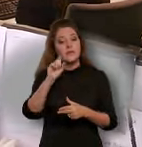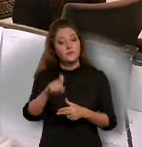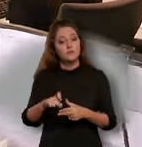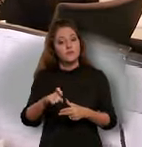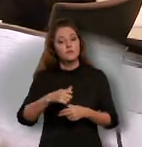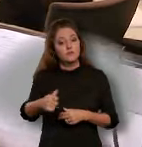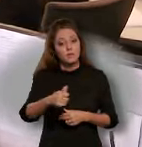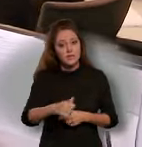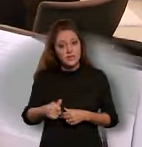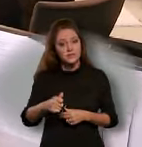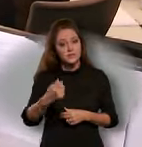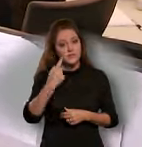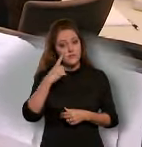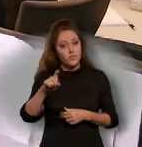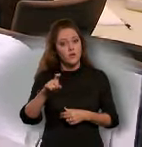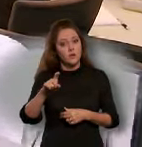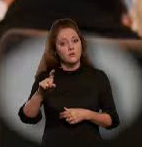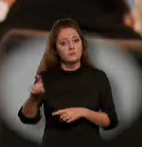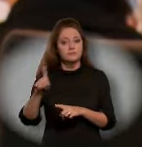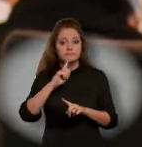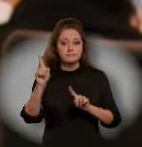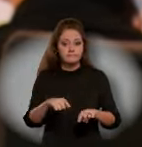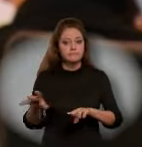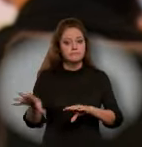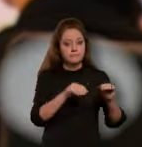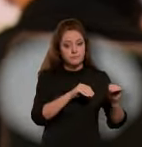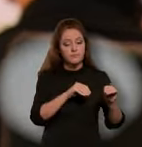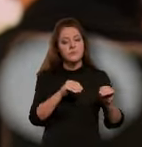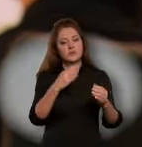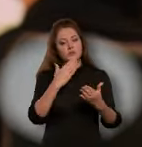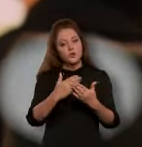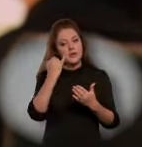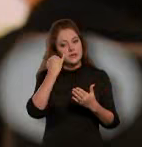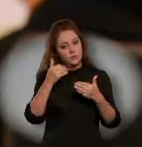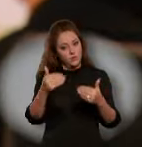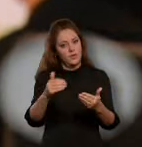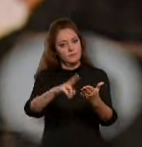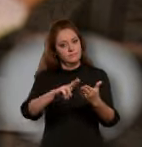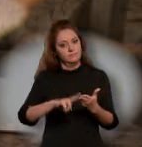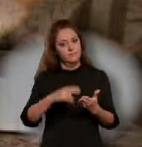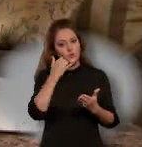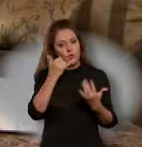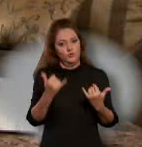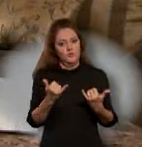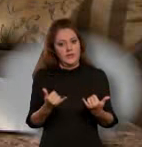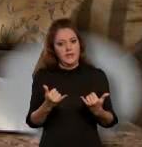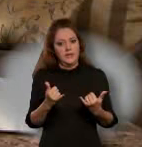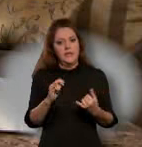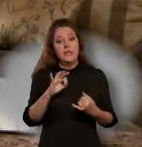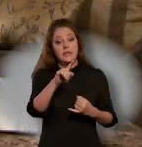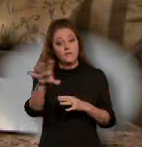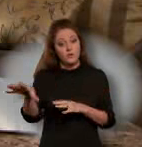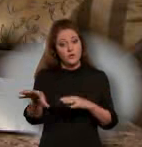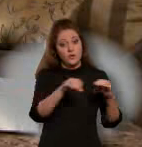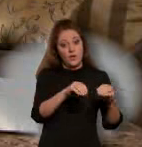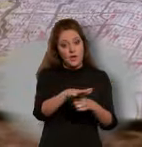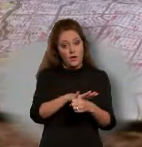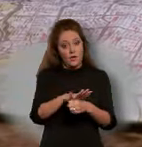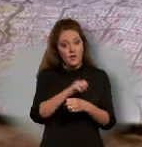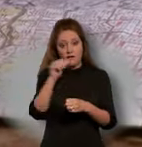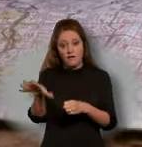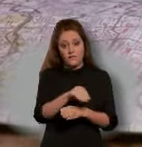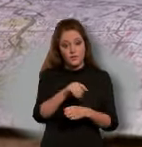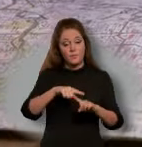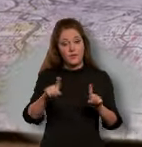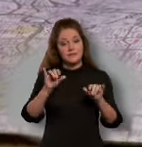need transportation in a mandatory evacuation, it's a good idea to register today. If your zip code isn't evacuated,